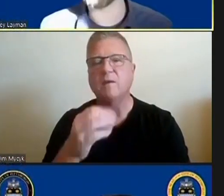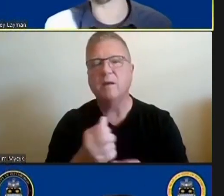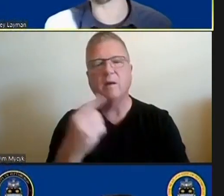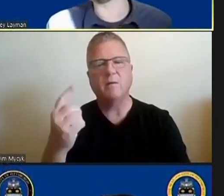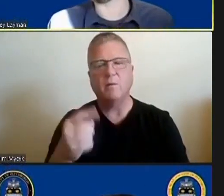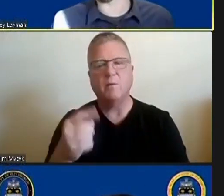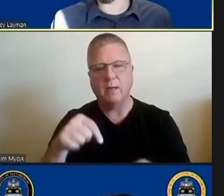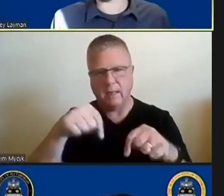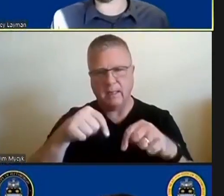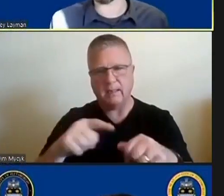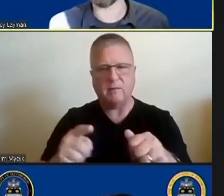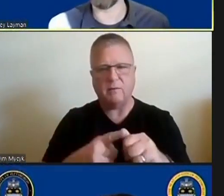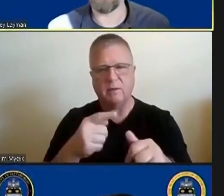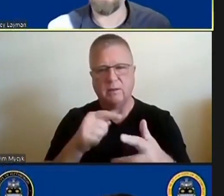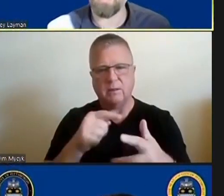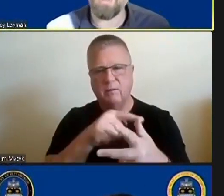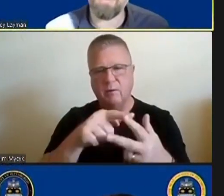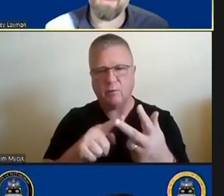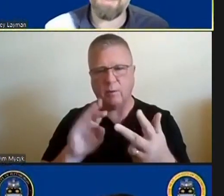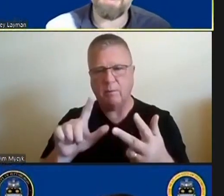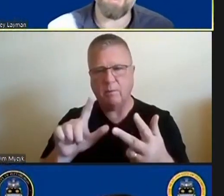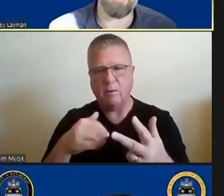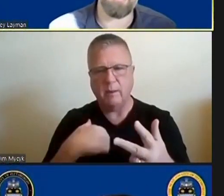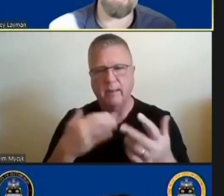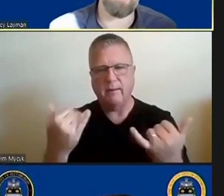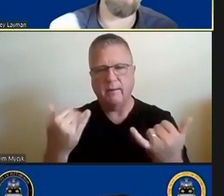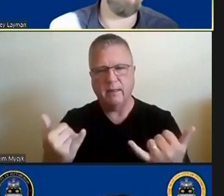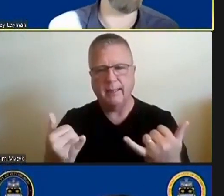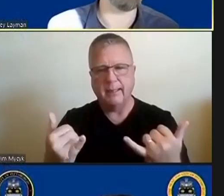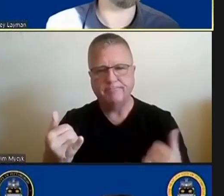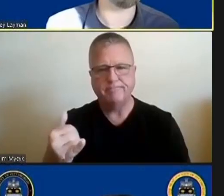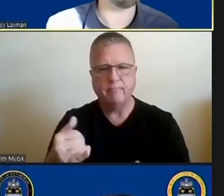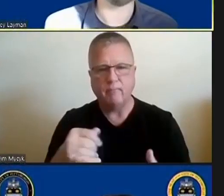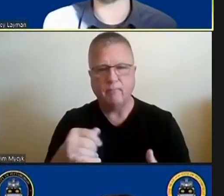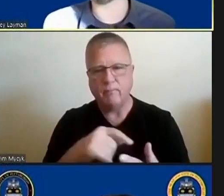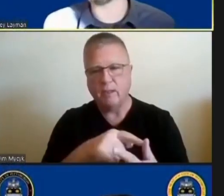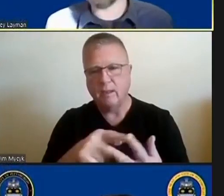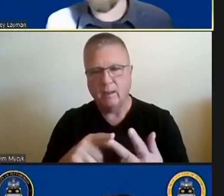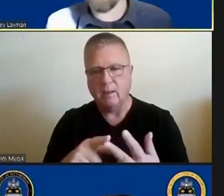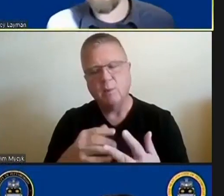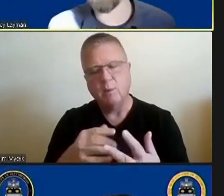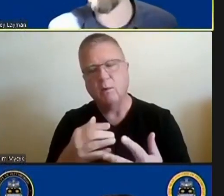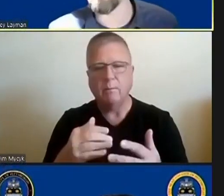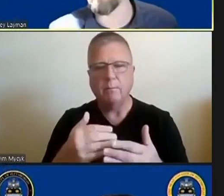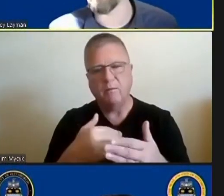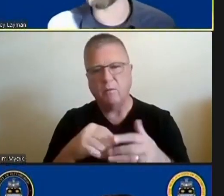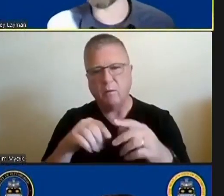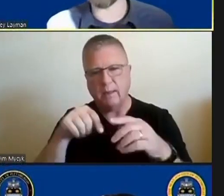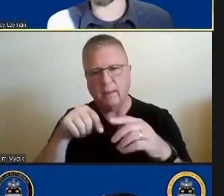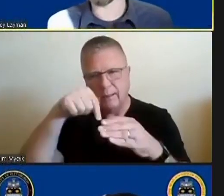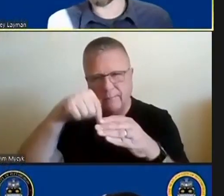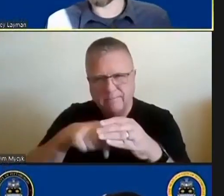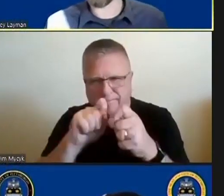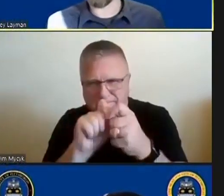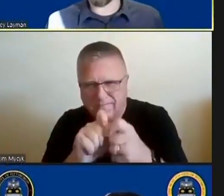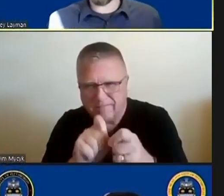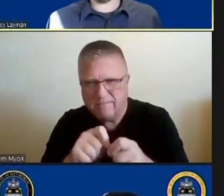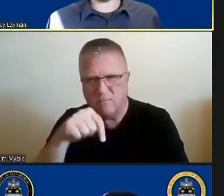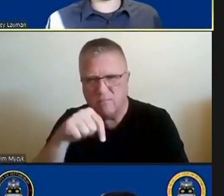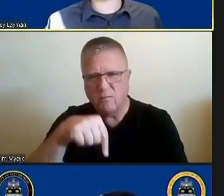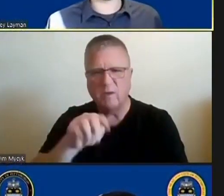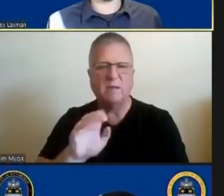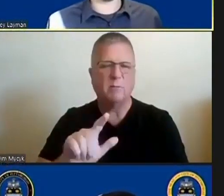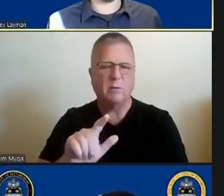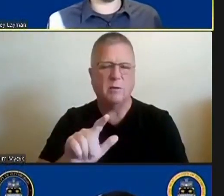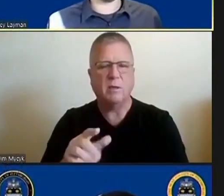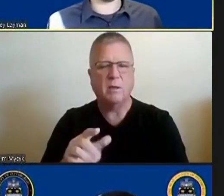3 bills that we have today. These are, before I go into this specific bill, I'll just say